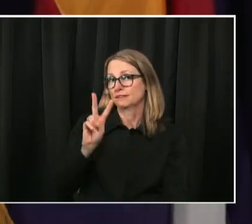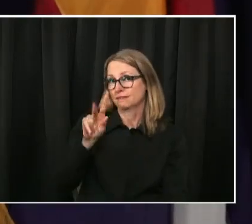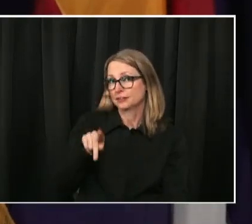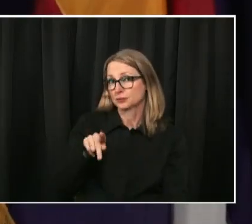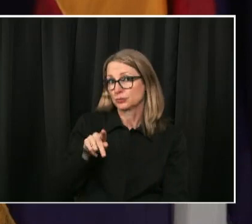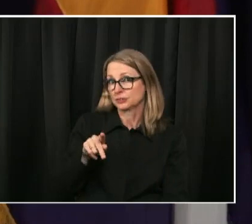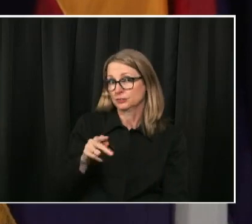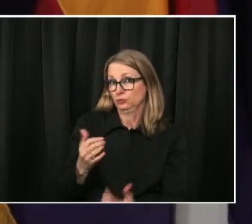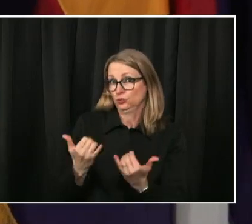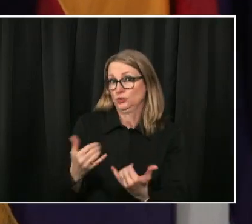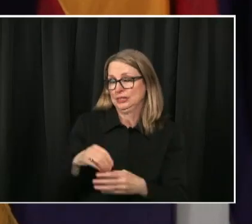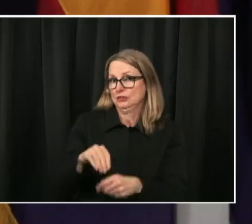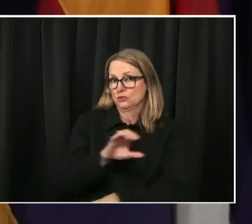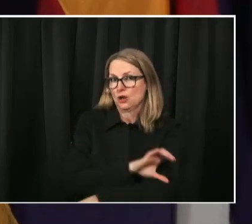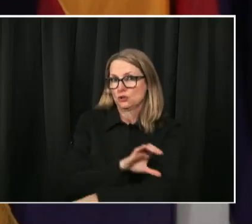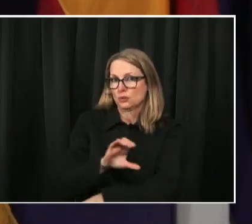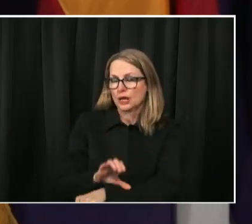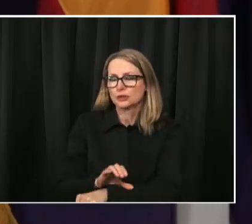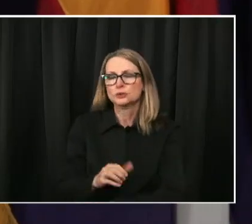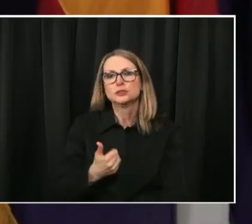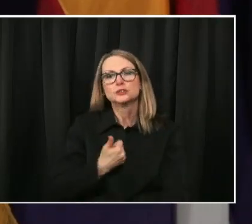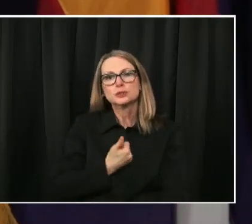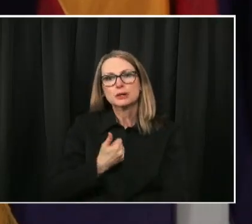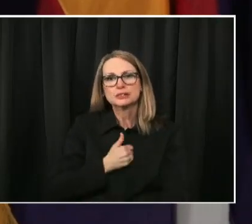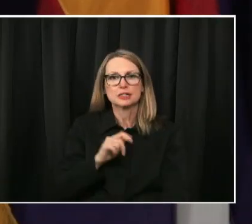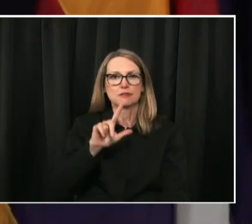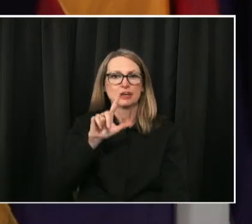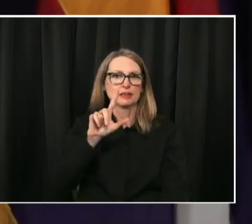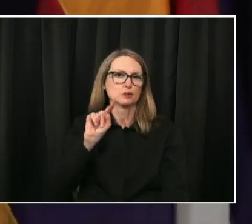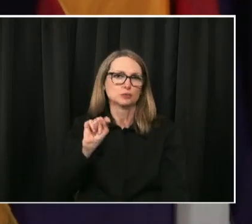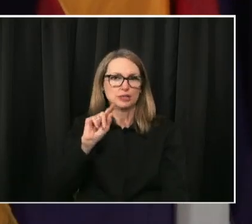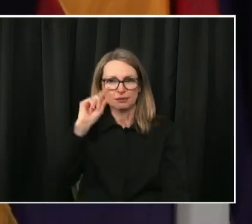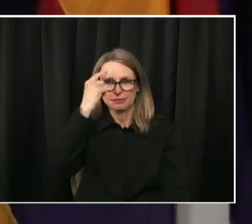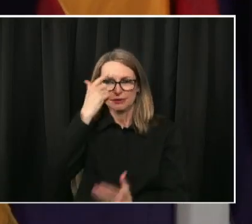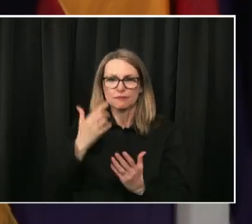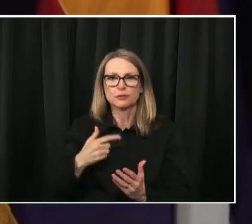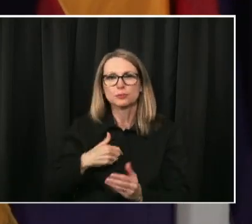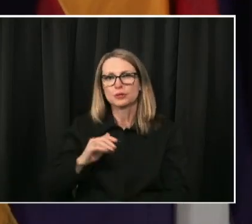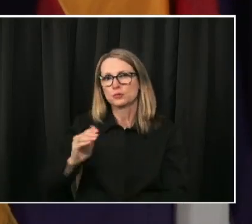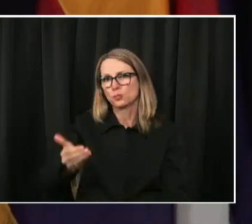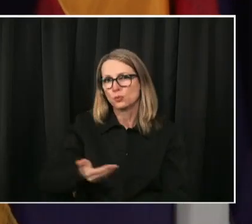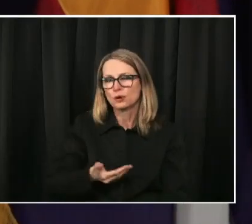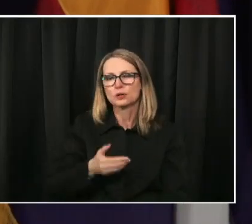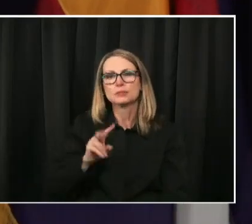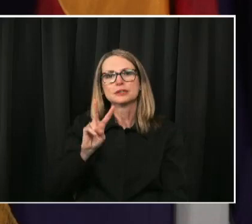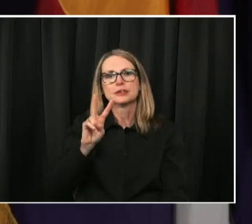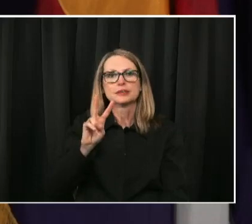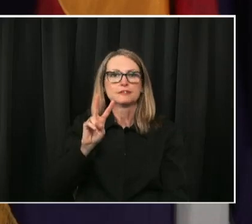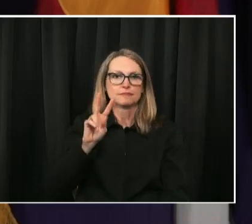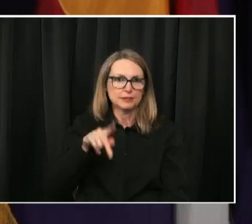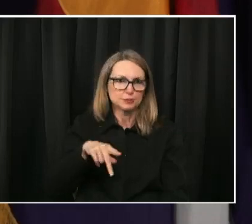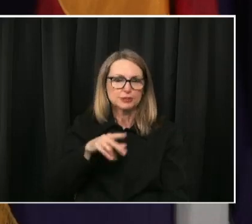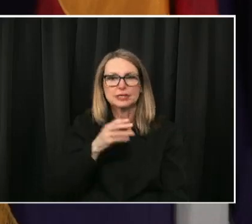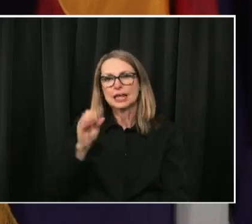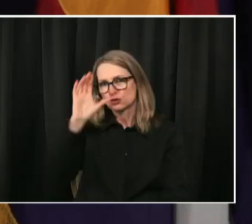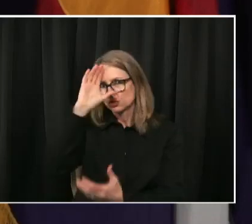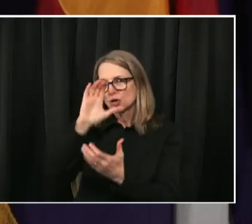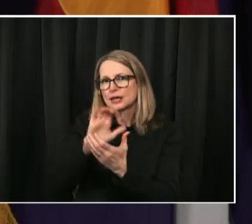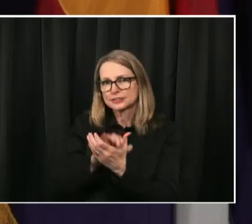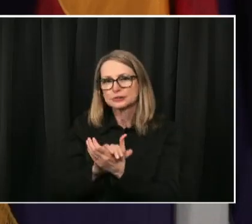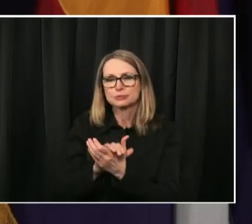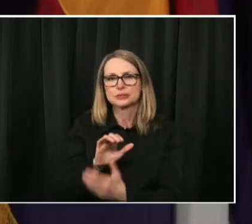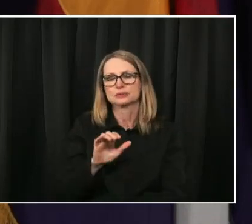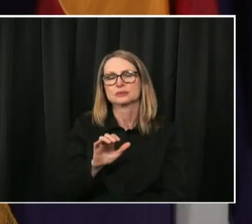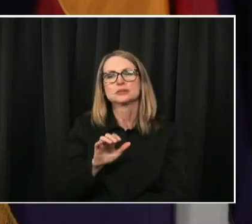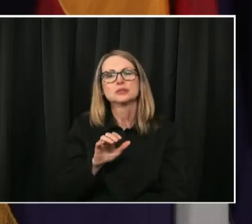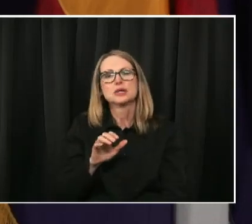today. Lieutenant Governor Primavera and I welcomed Vice President Harris and Second Gentleman Doug Imhoff at the airport, and then